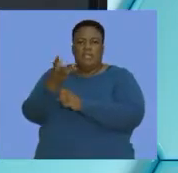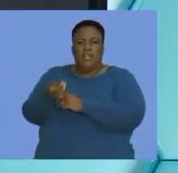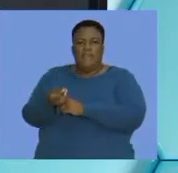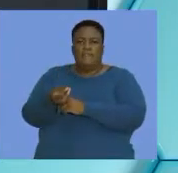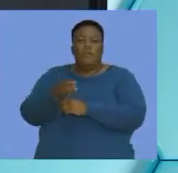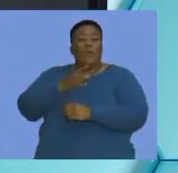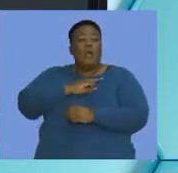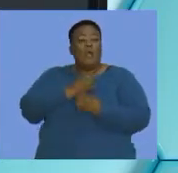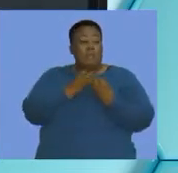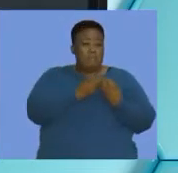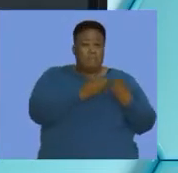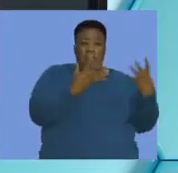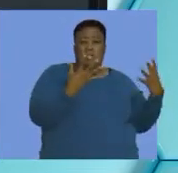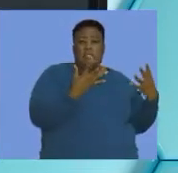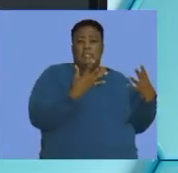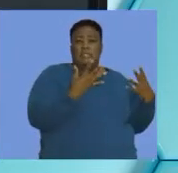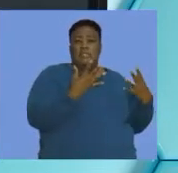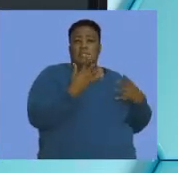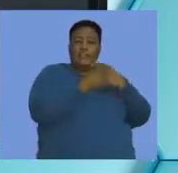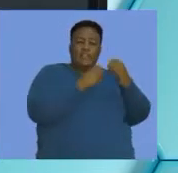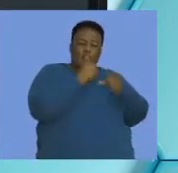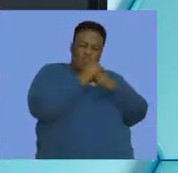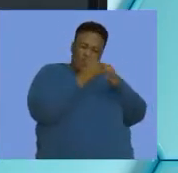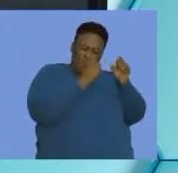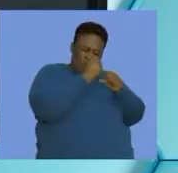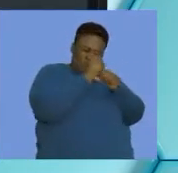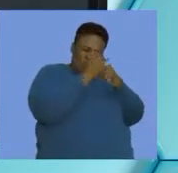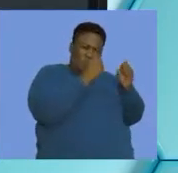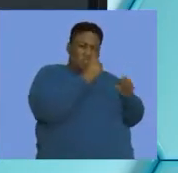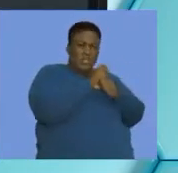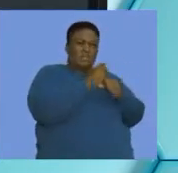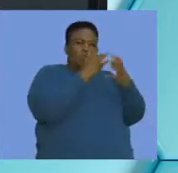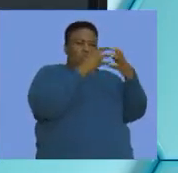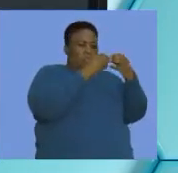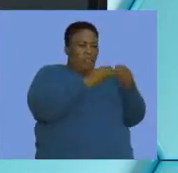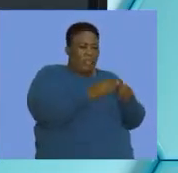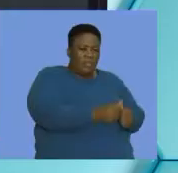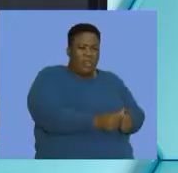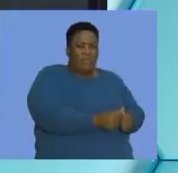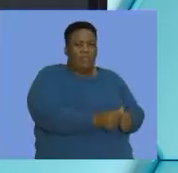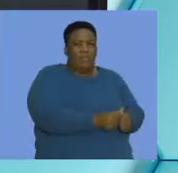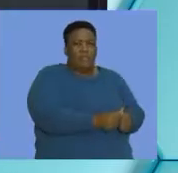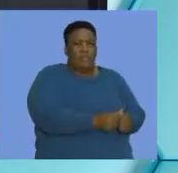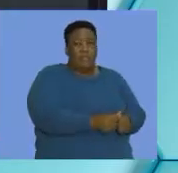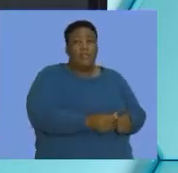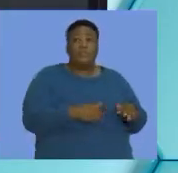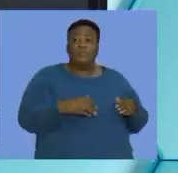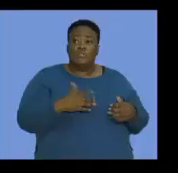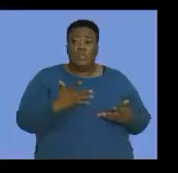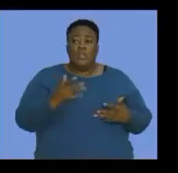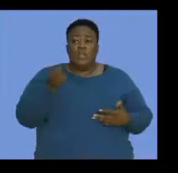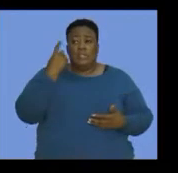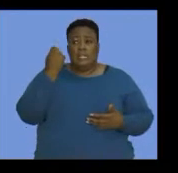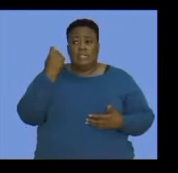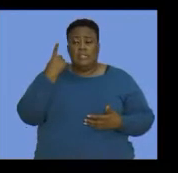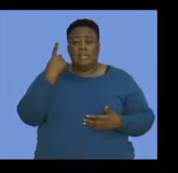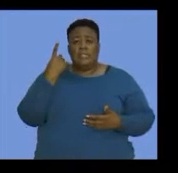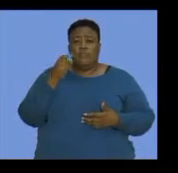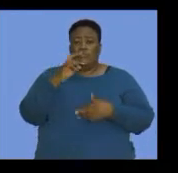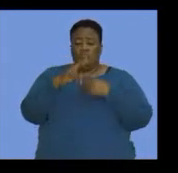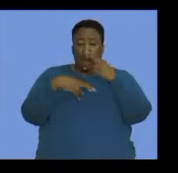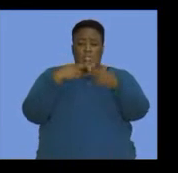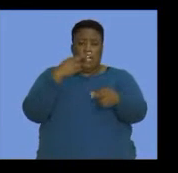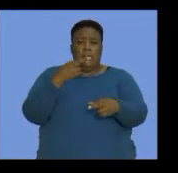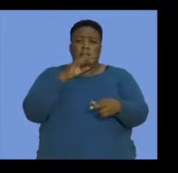take several hundreds to thousands of years to decompose and return back to their natural state. So let's understand